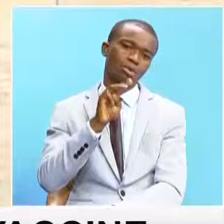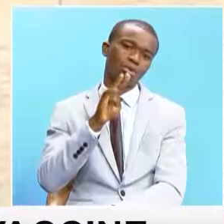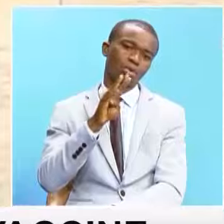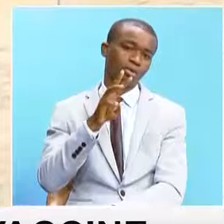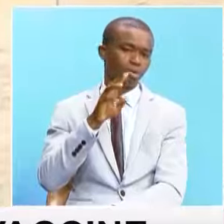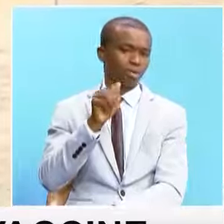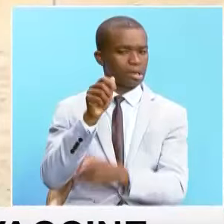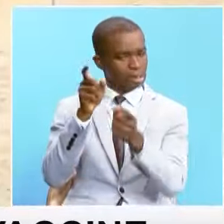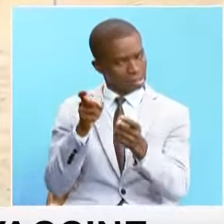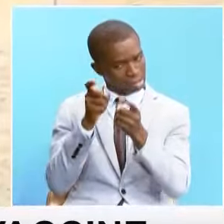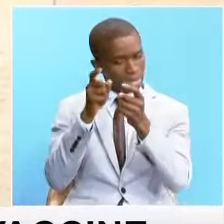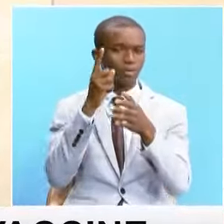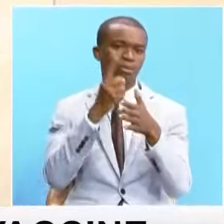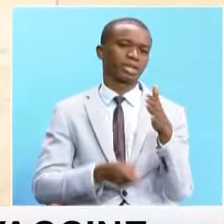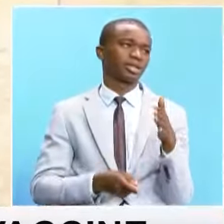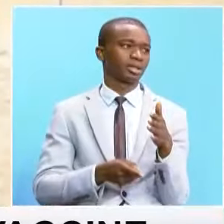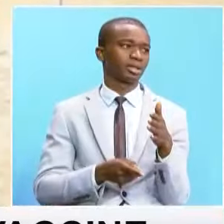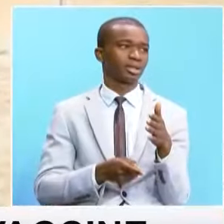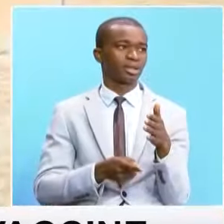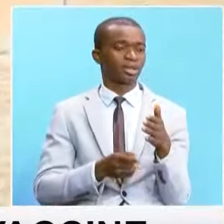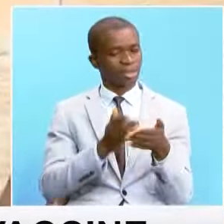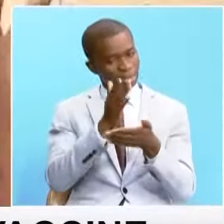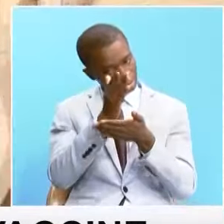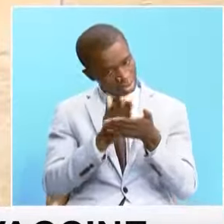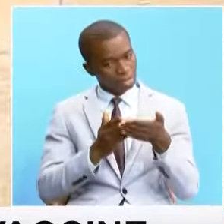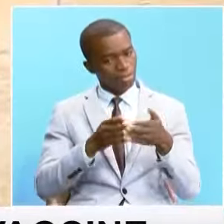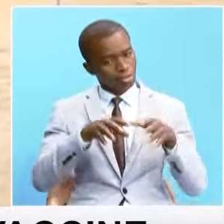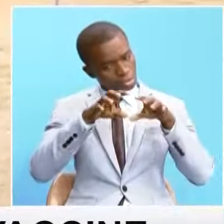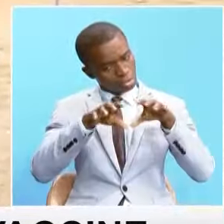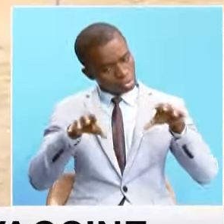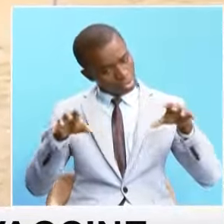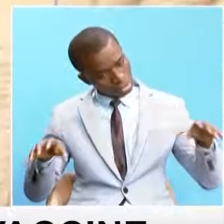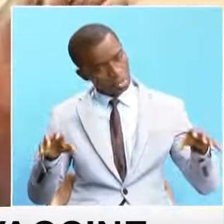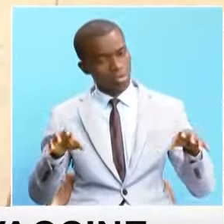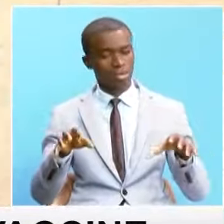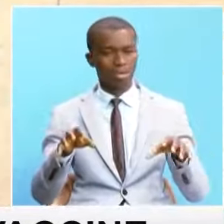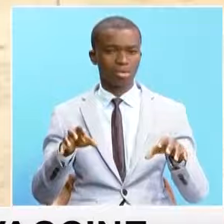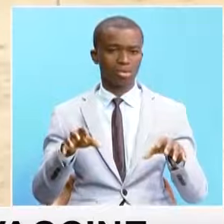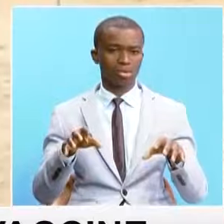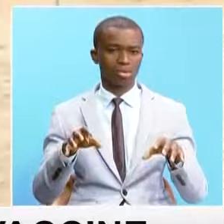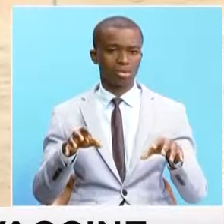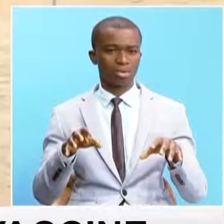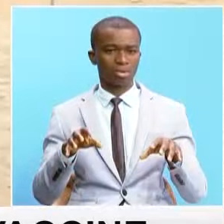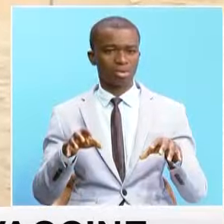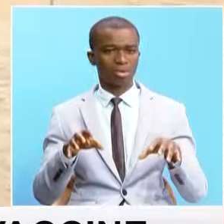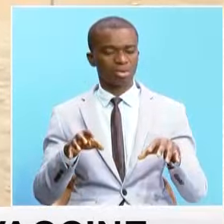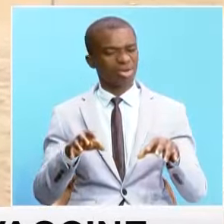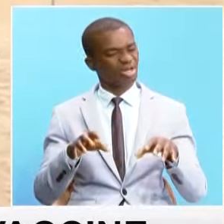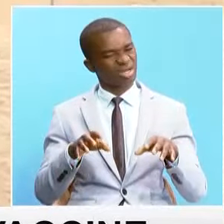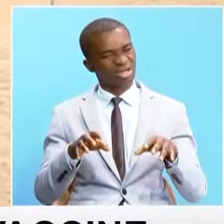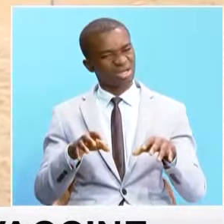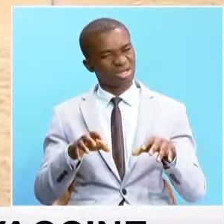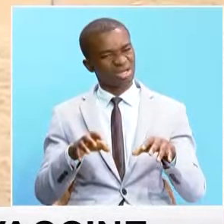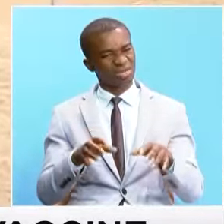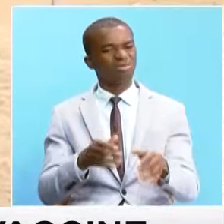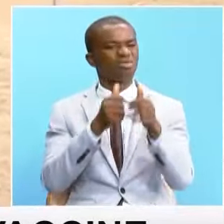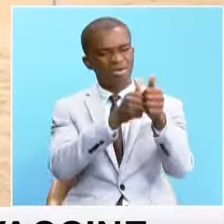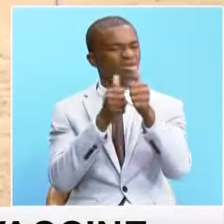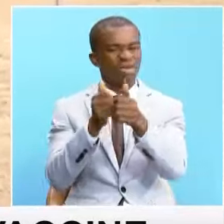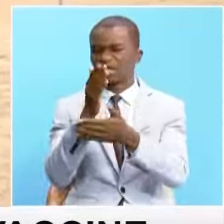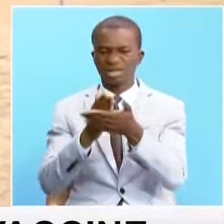that side. We find that other children were shifted. They went like Kulongo, so it was a big challenge to start following those